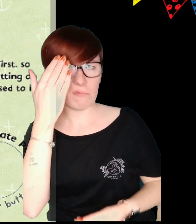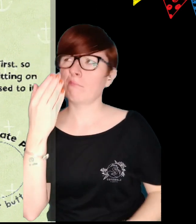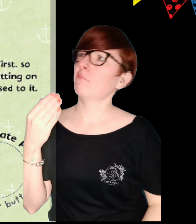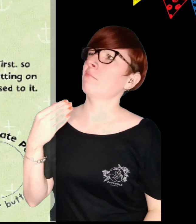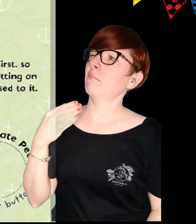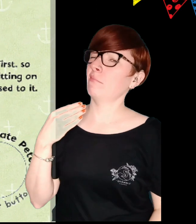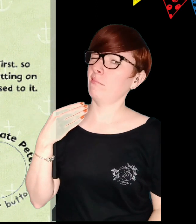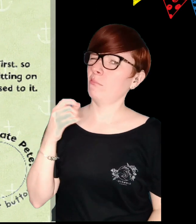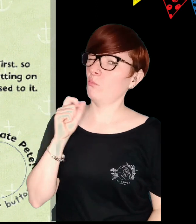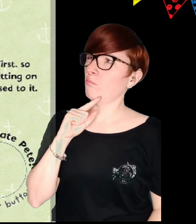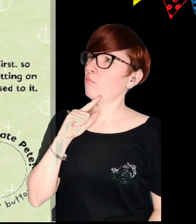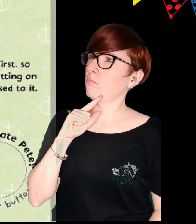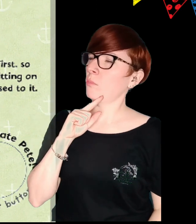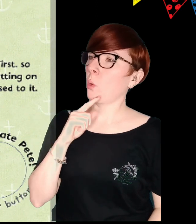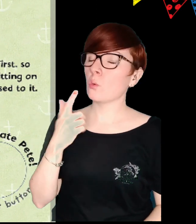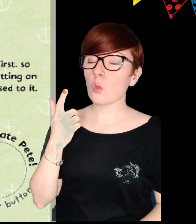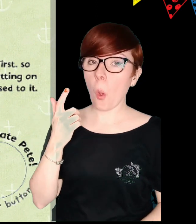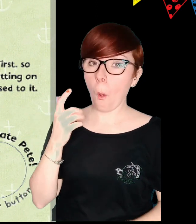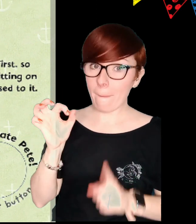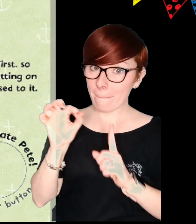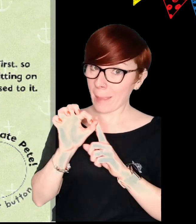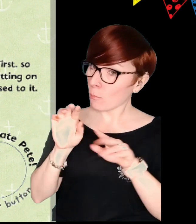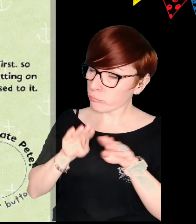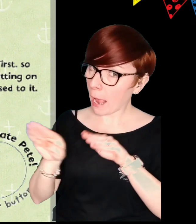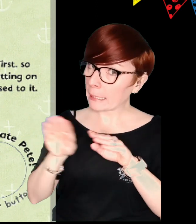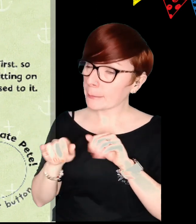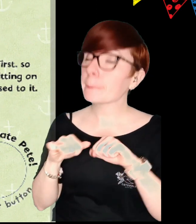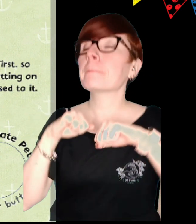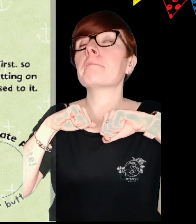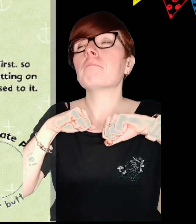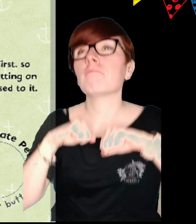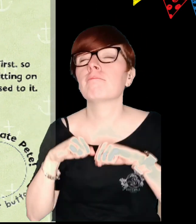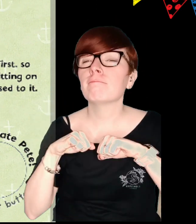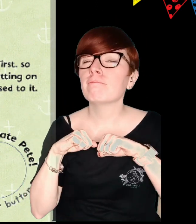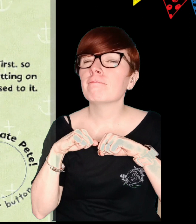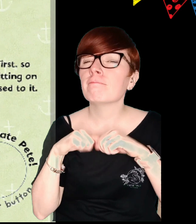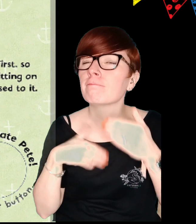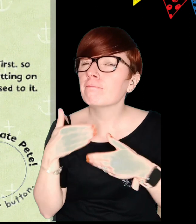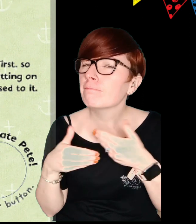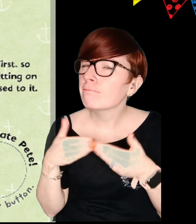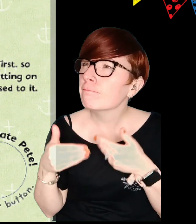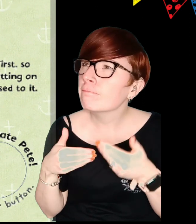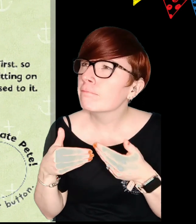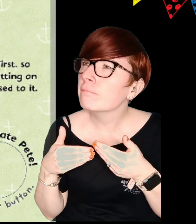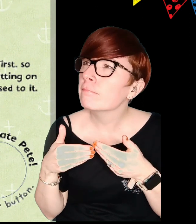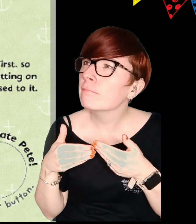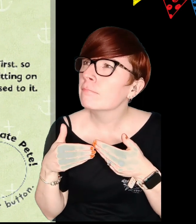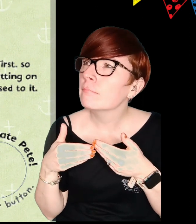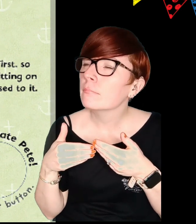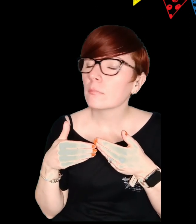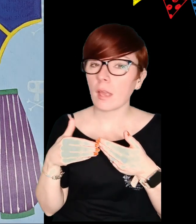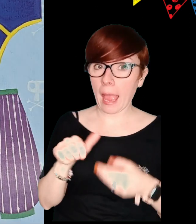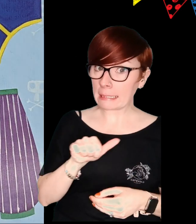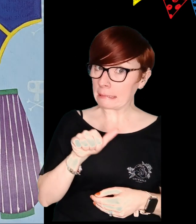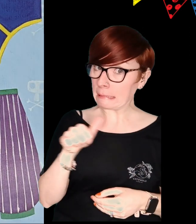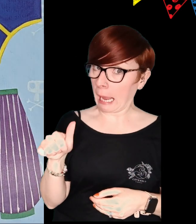nappy, explains Mummy. This seems funny at first, so Pirate Pete practiced sitting on his potty just to get used to it.